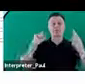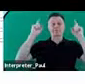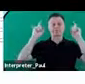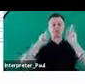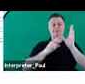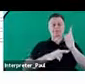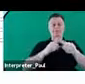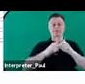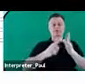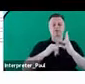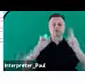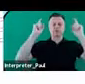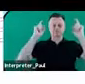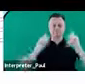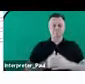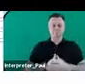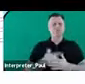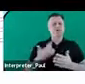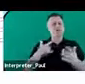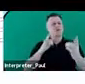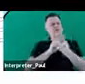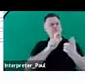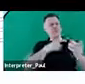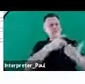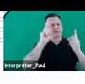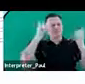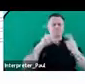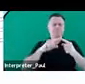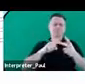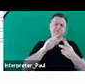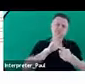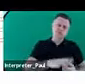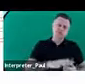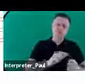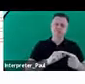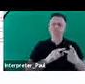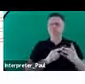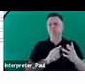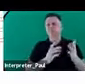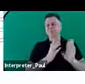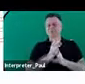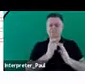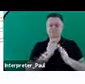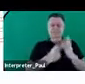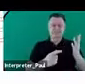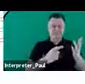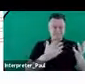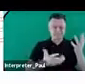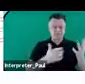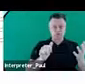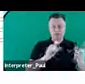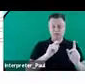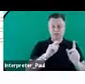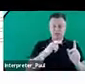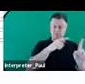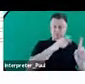Often when I speak to individuals with anxiety, depression, hidden disability, well, anxiety depression, they're sort of saying, well, I'm not sure what it is I want